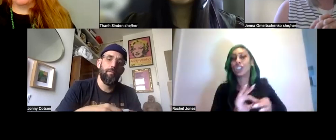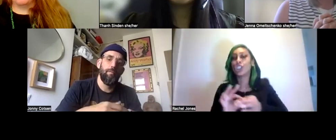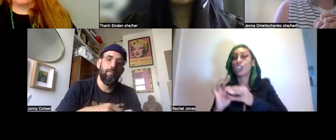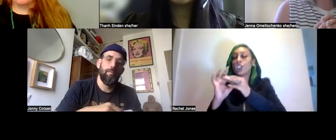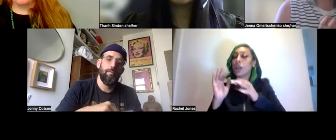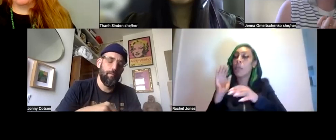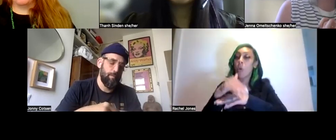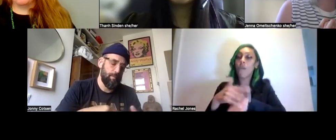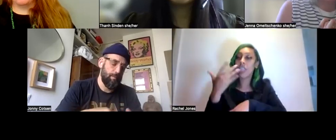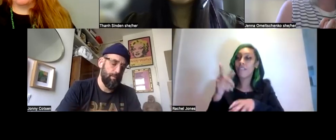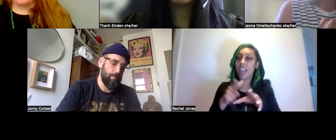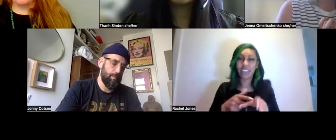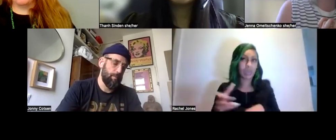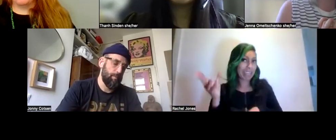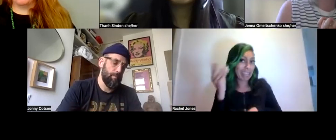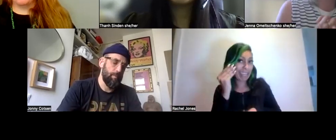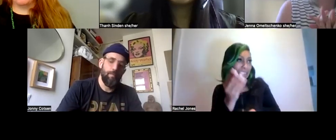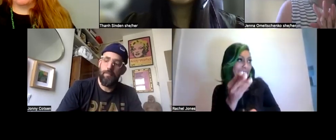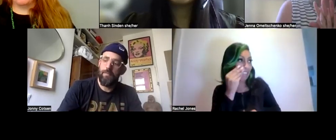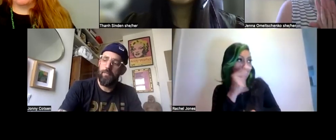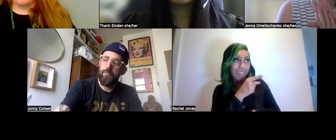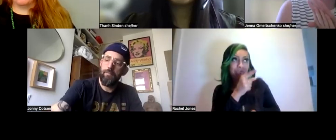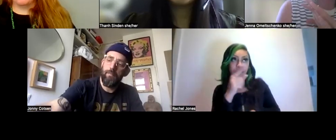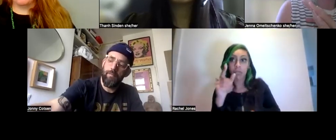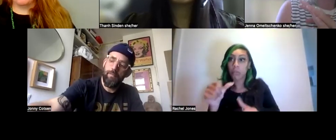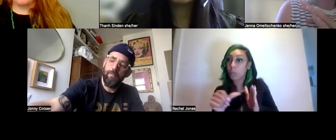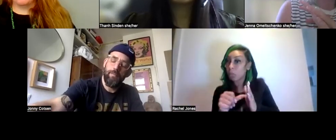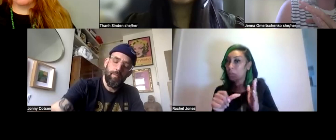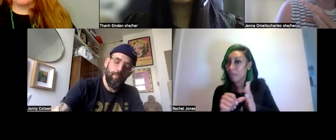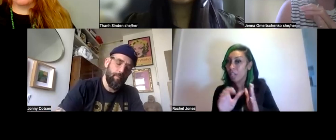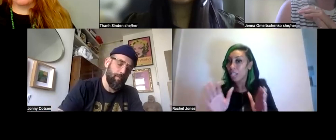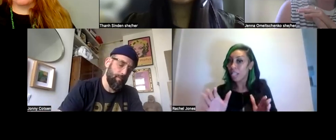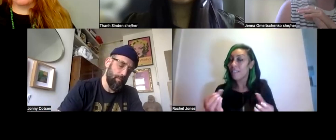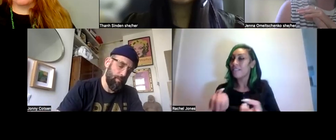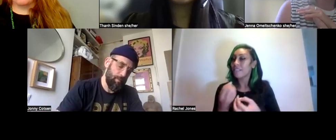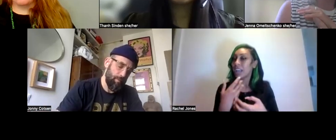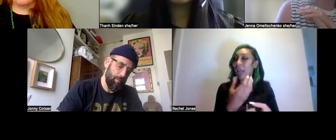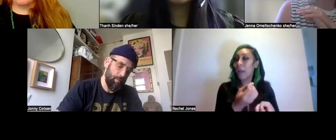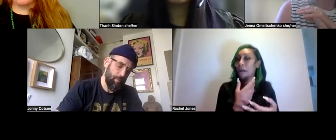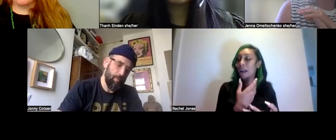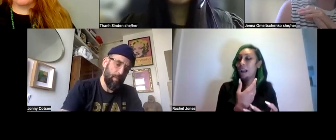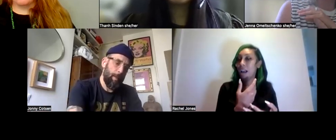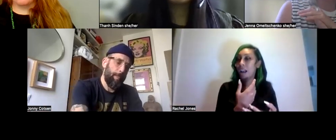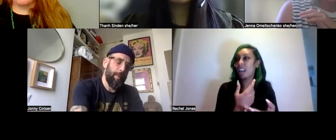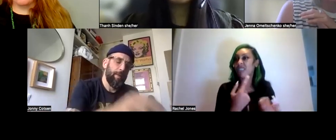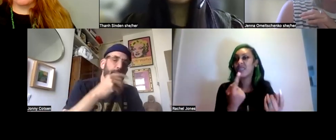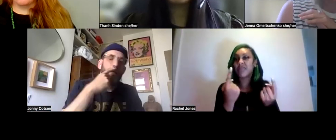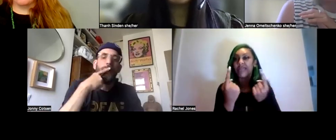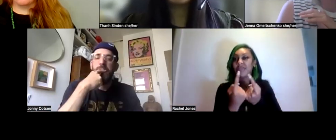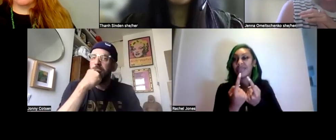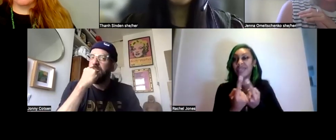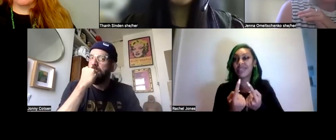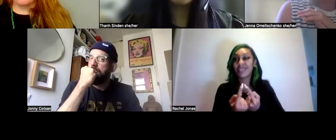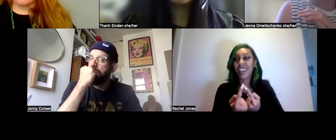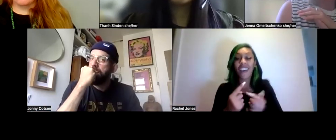here, the stuff that you hear sometimes is really difficult. And the stuff that, you know, the feedback you get actually is stuff that the organisation doesn't